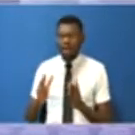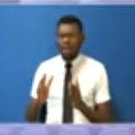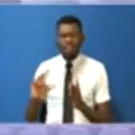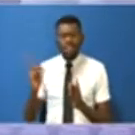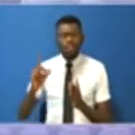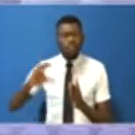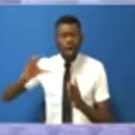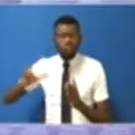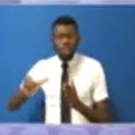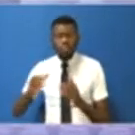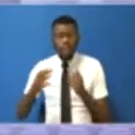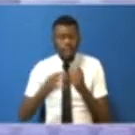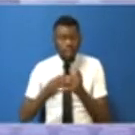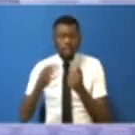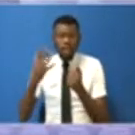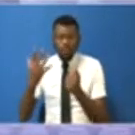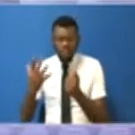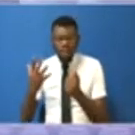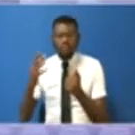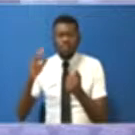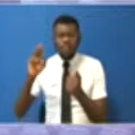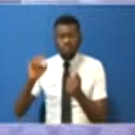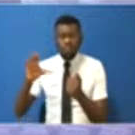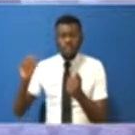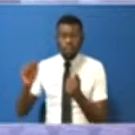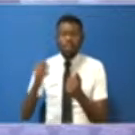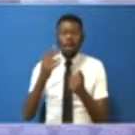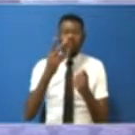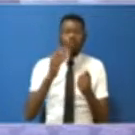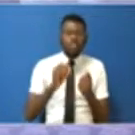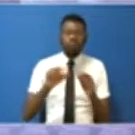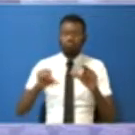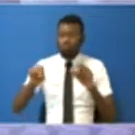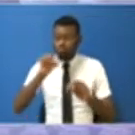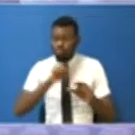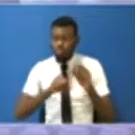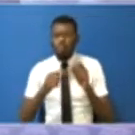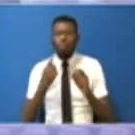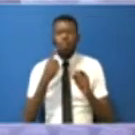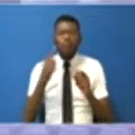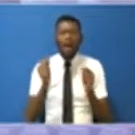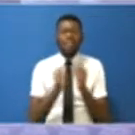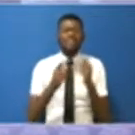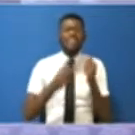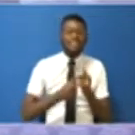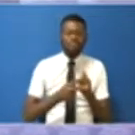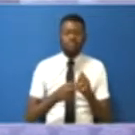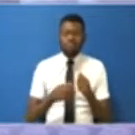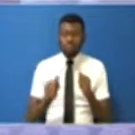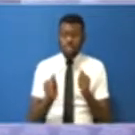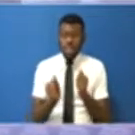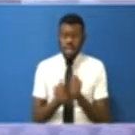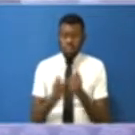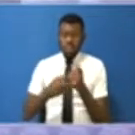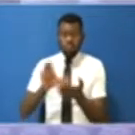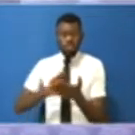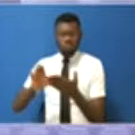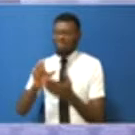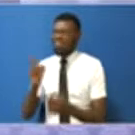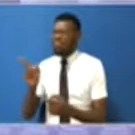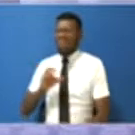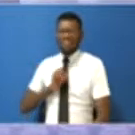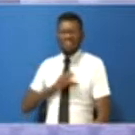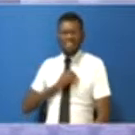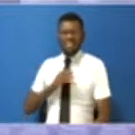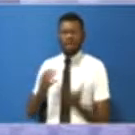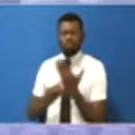you have 85 mcs possibly 40 nominated 125 mcas your 17 constituencies if just one mike song could make you run